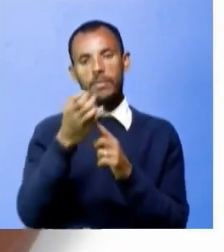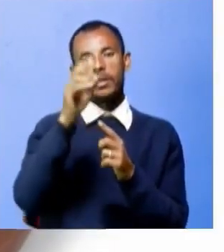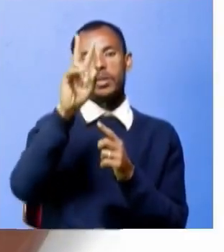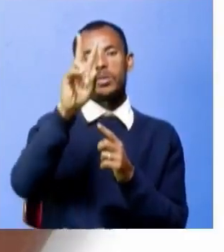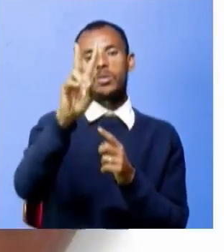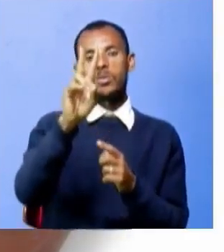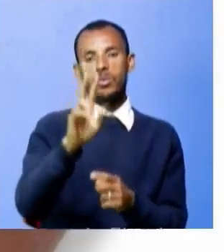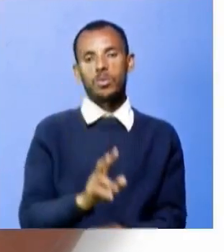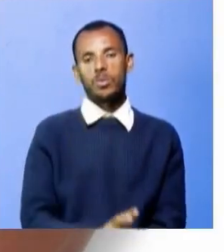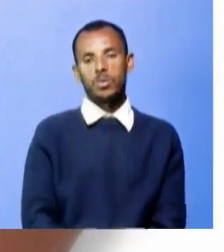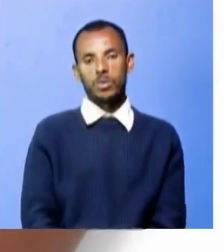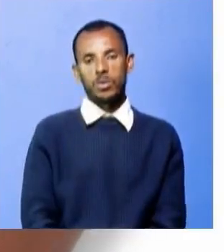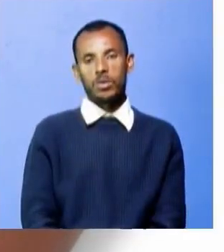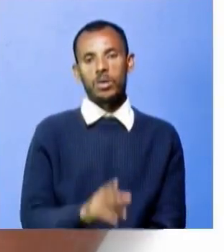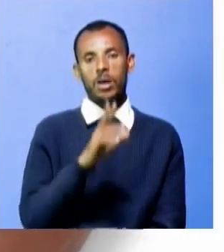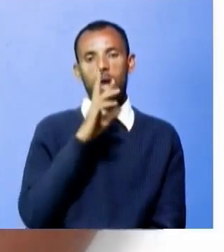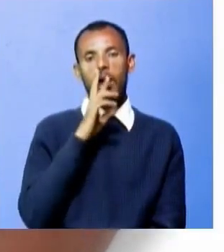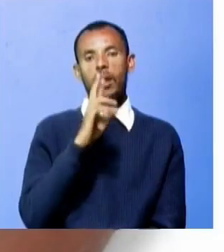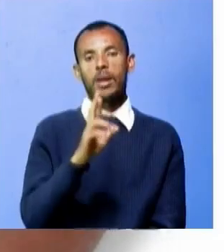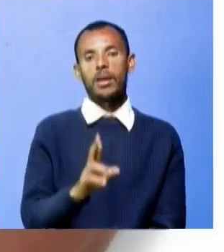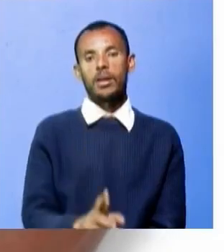events 2 are